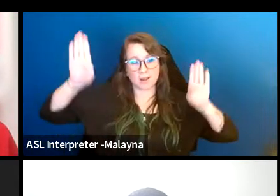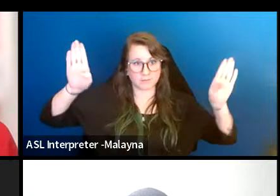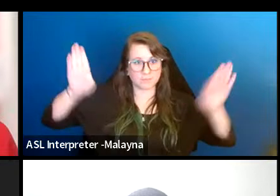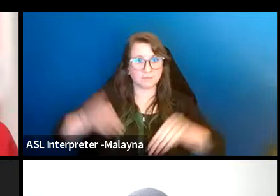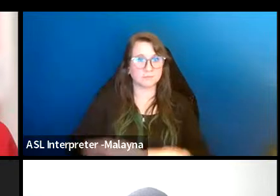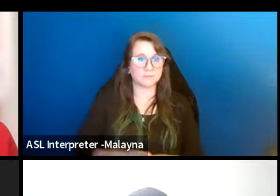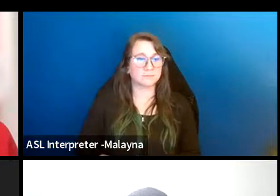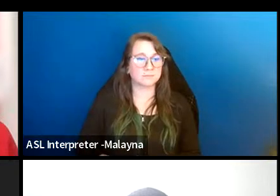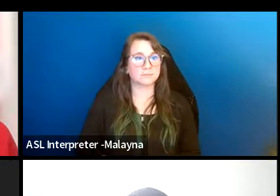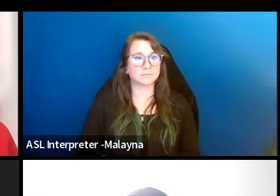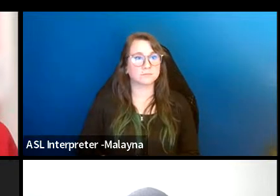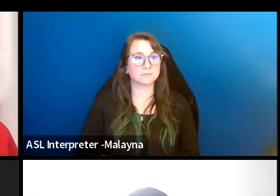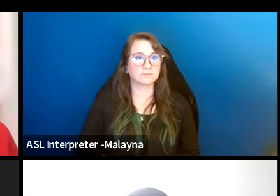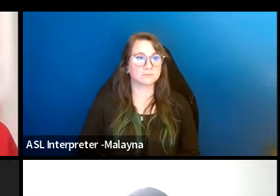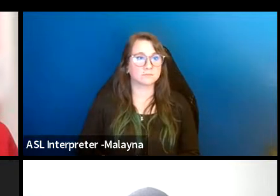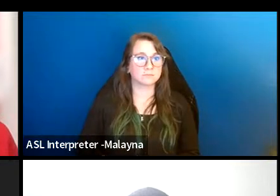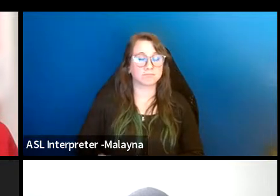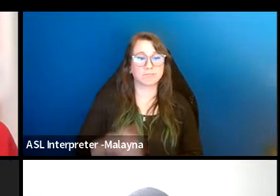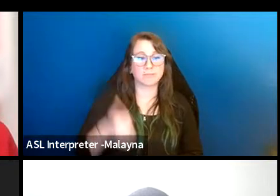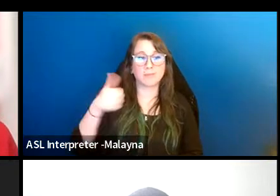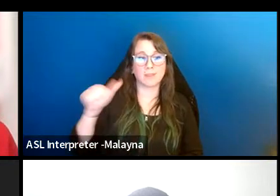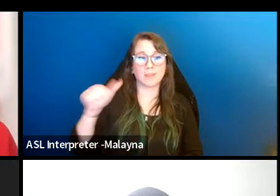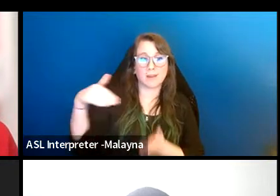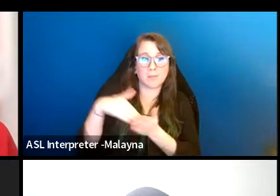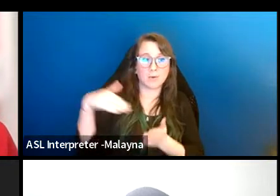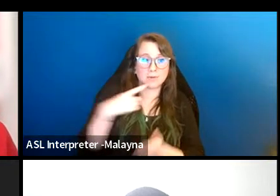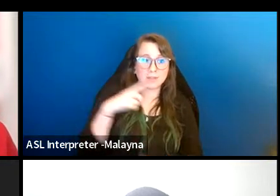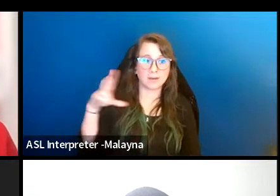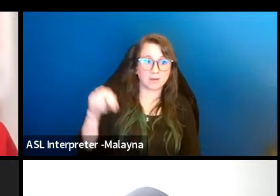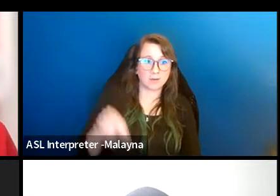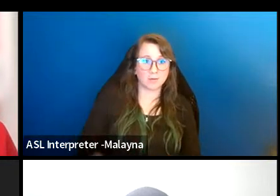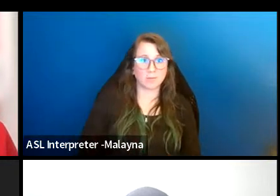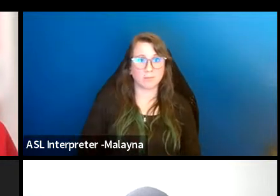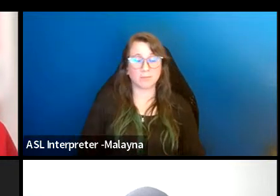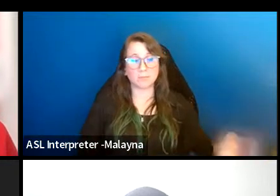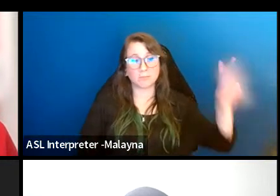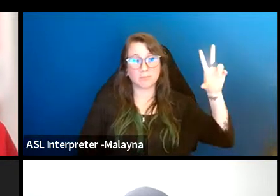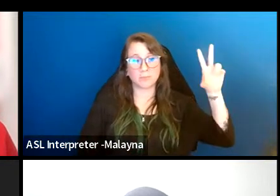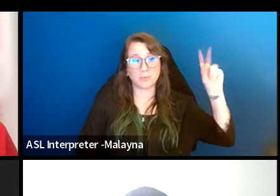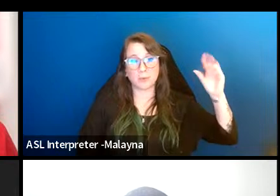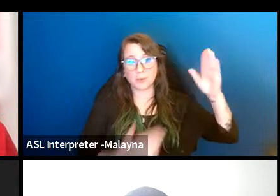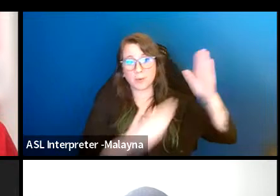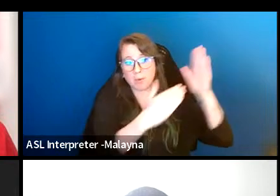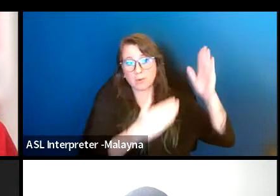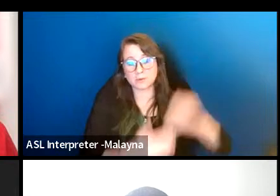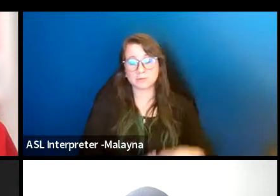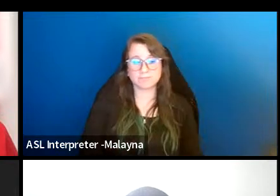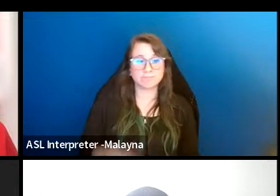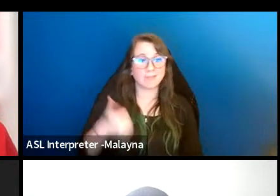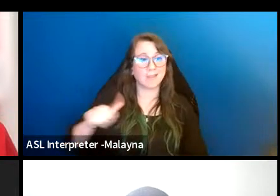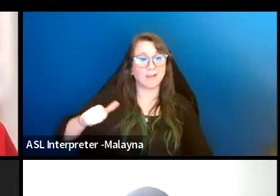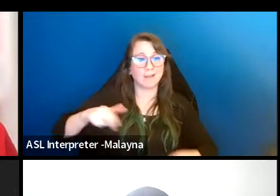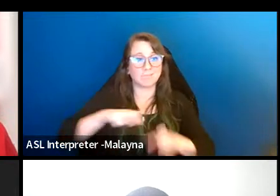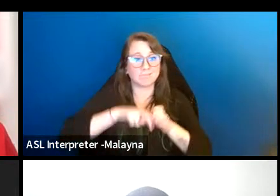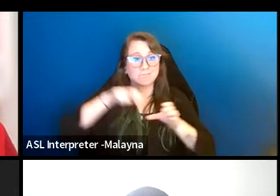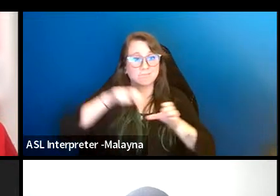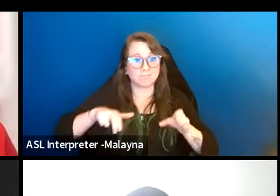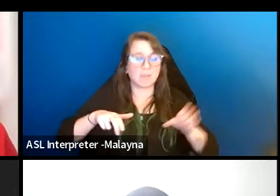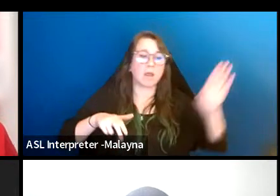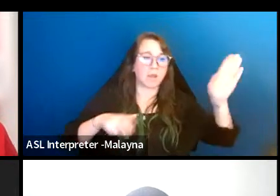Aye. Any opposed say nay. Opposed. And any I'm abstentions? also